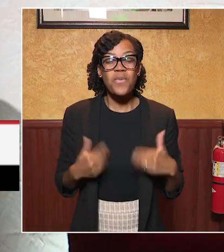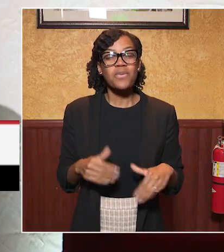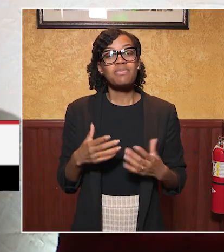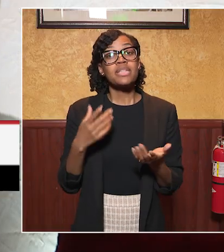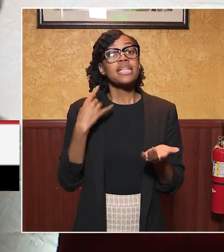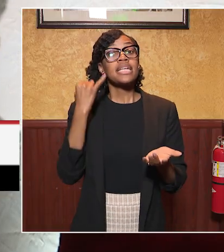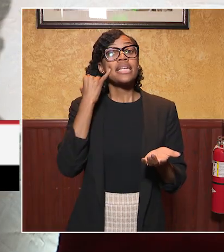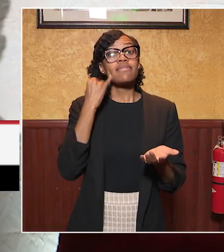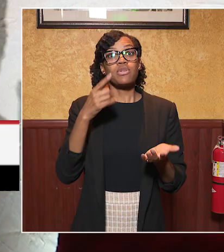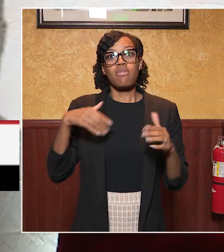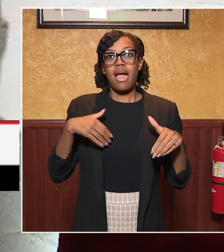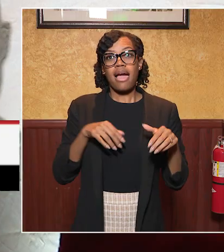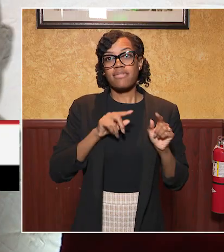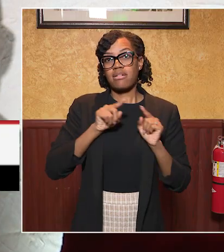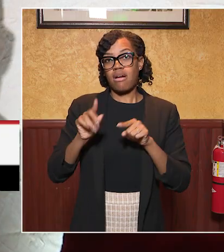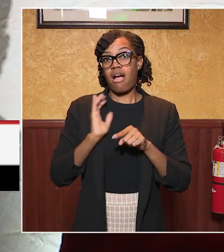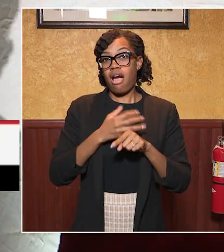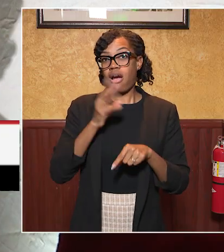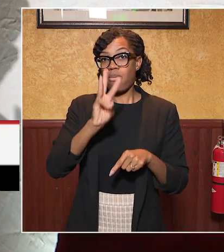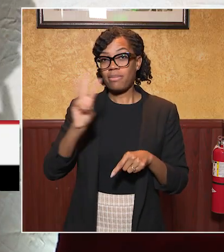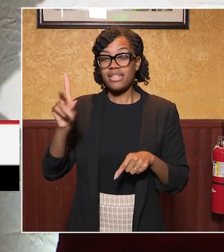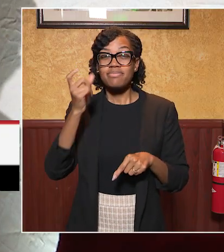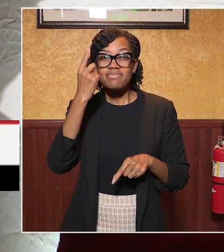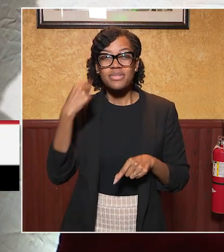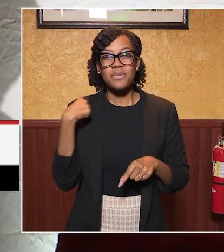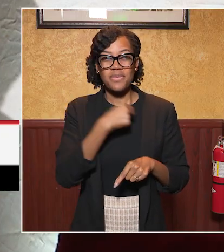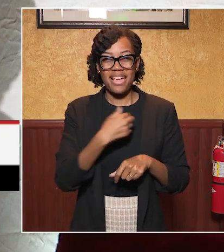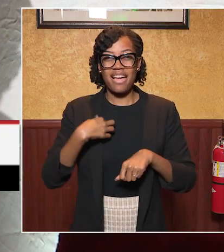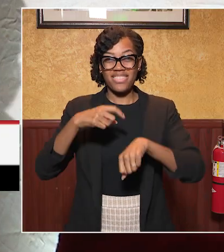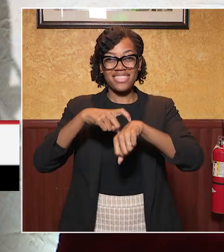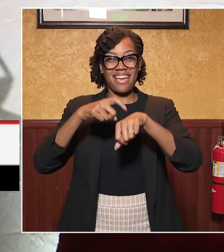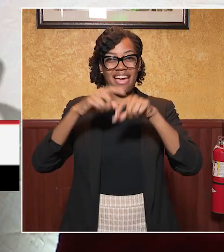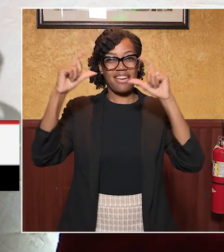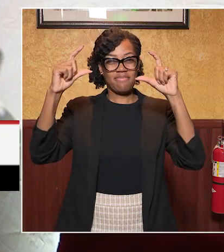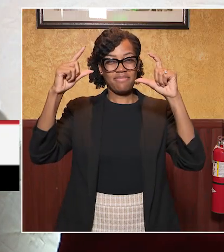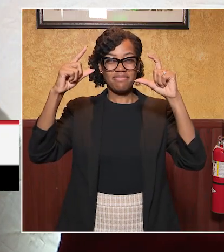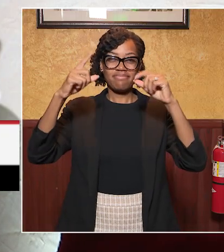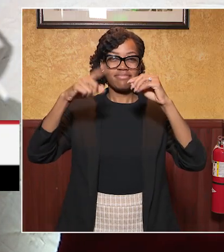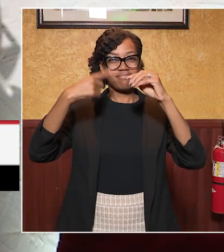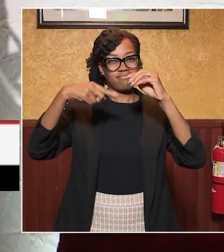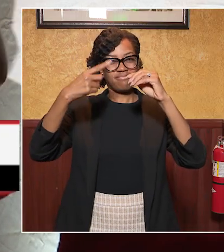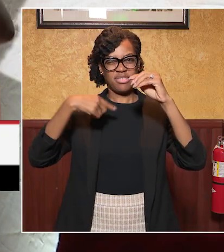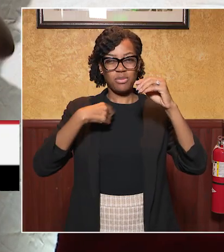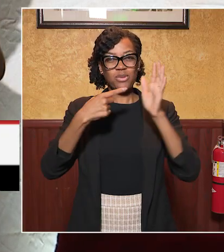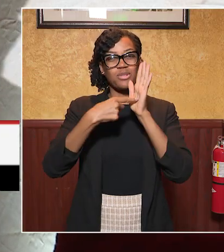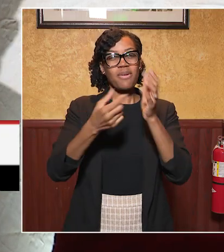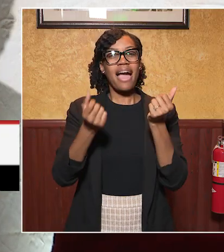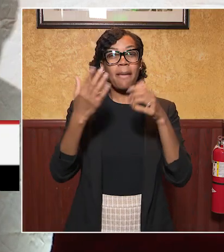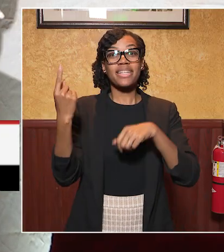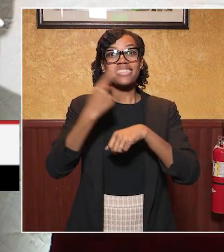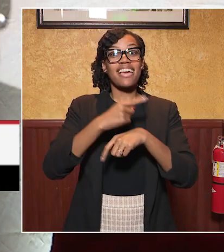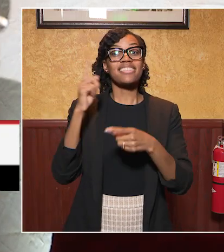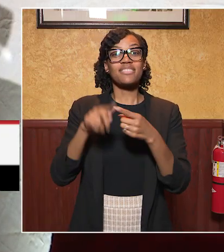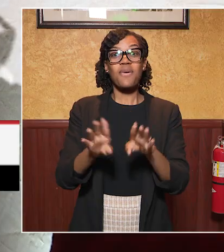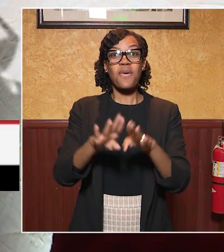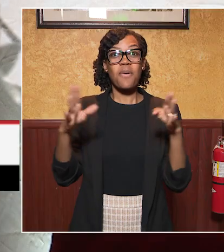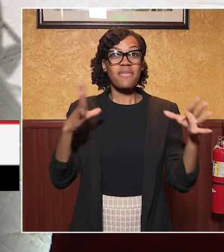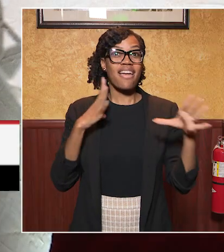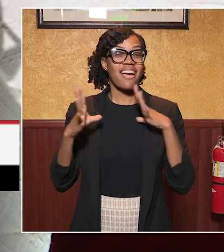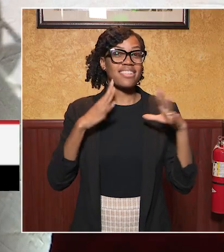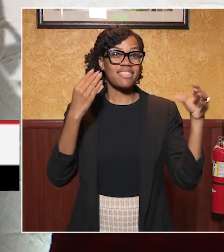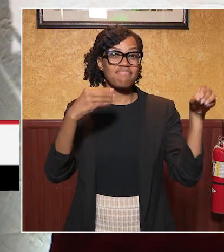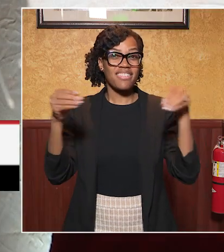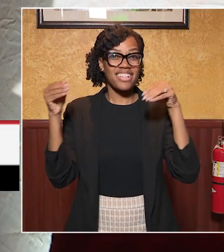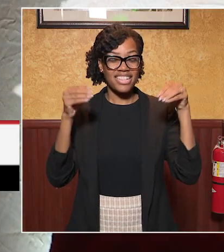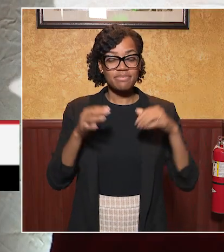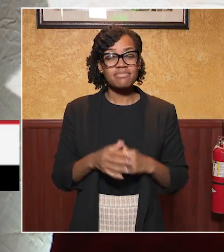out our website, shameless plug, we have a ticker at the top, so it will tell you how many days till the market opens. Okay, so I hope that we will choose to be